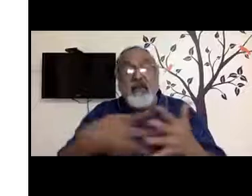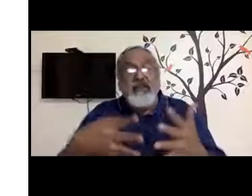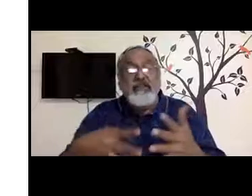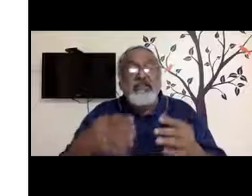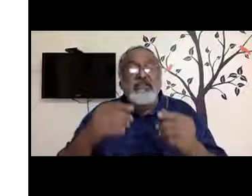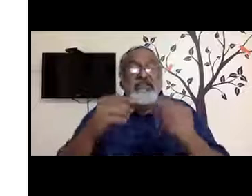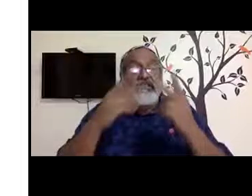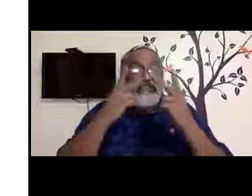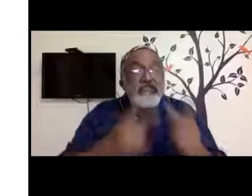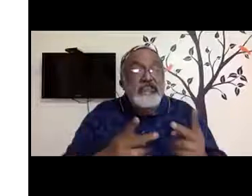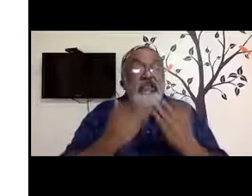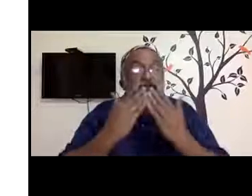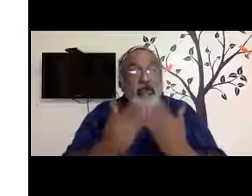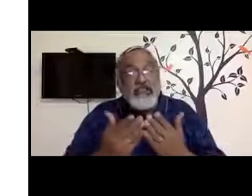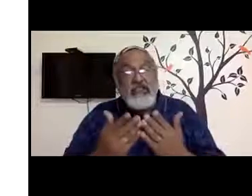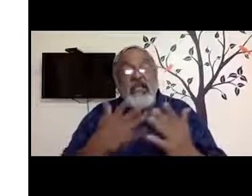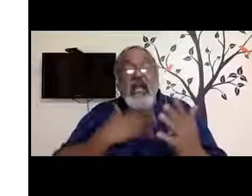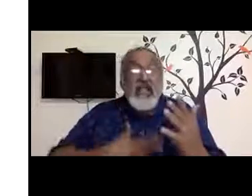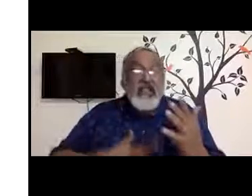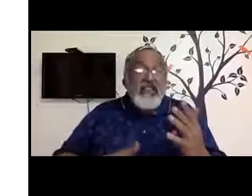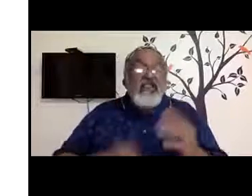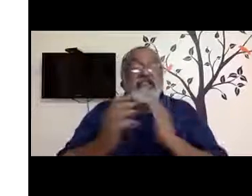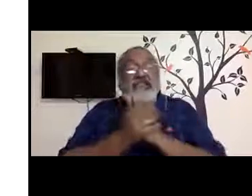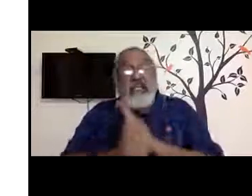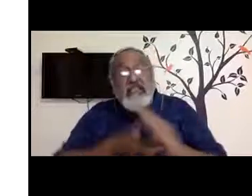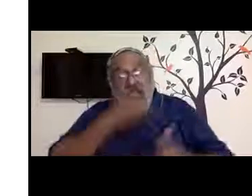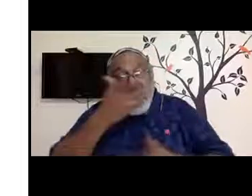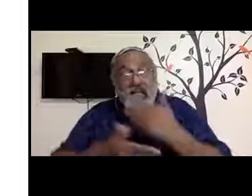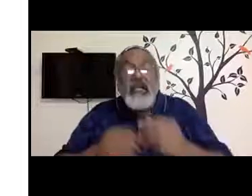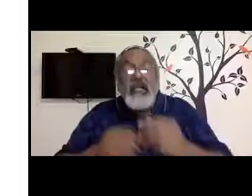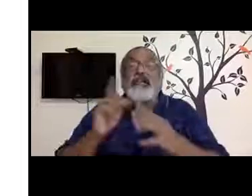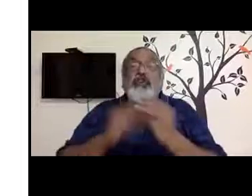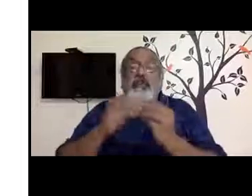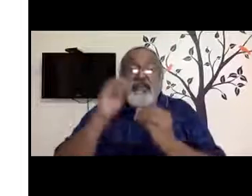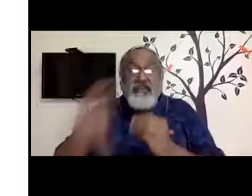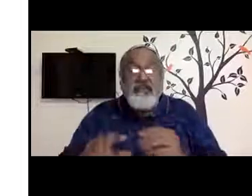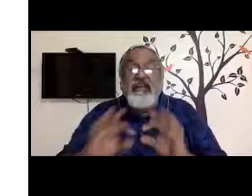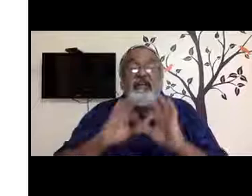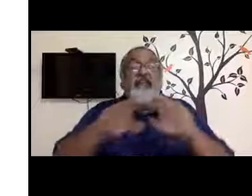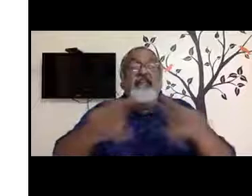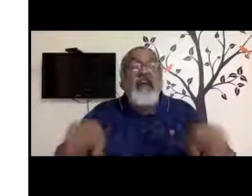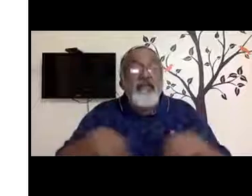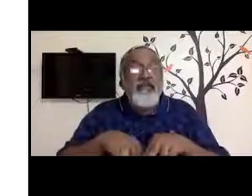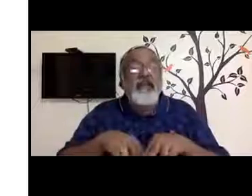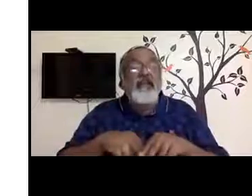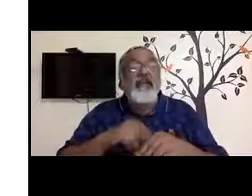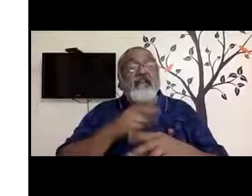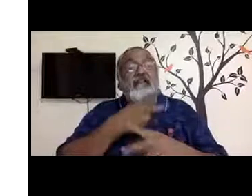employment, and social and empowerment angles, where it is holistic. It is a comprehensive